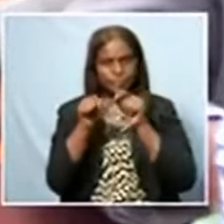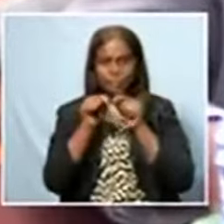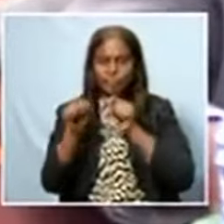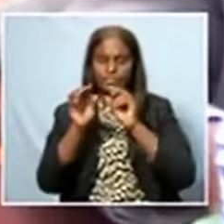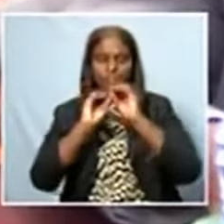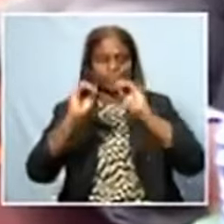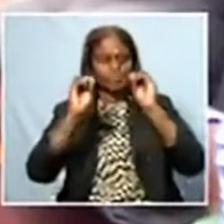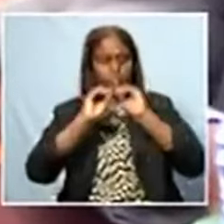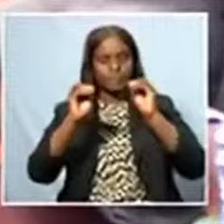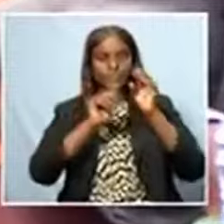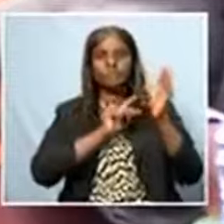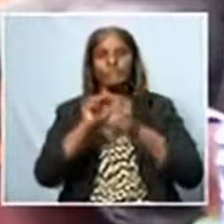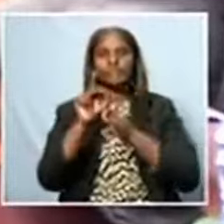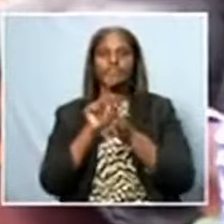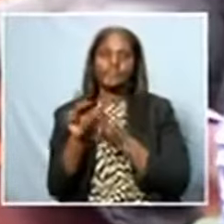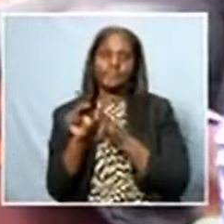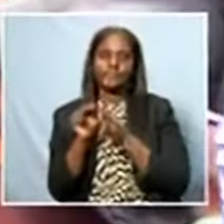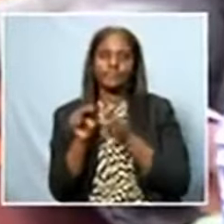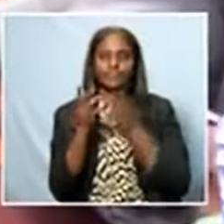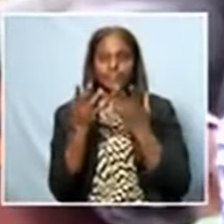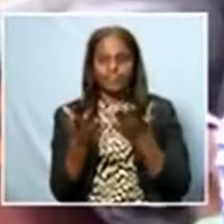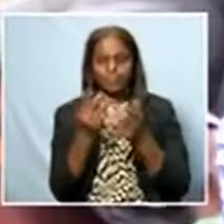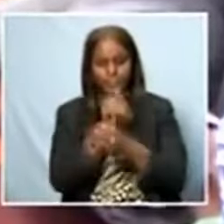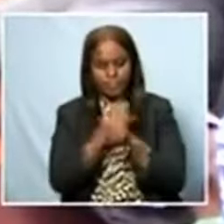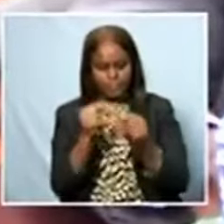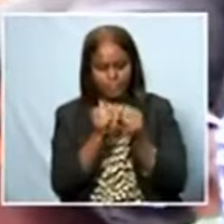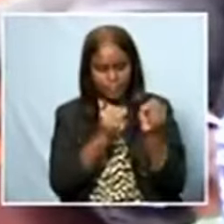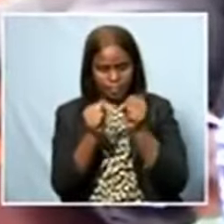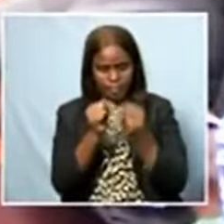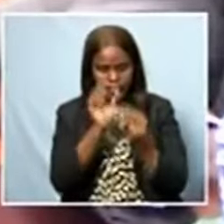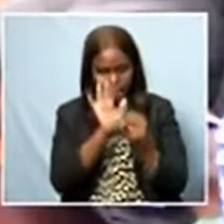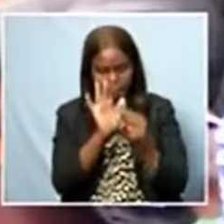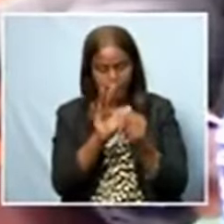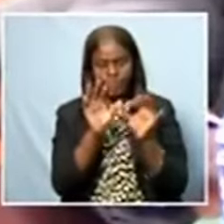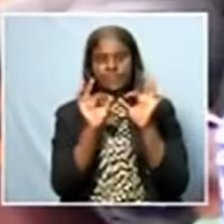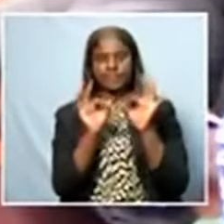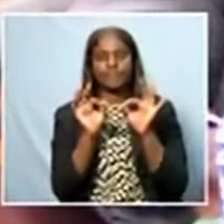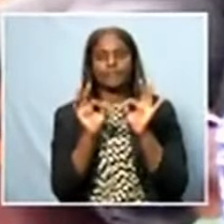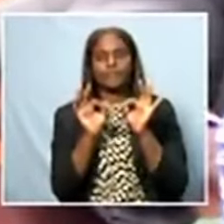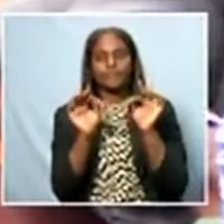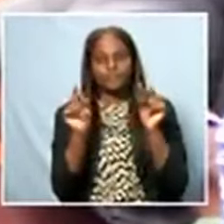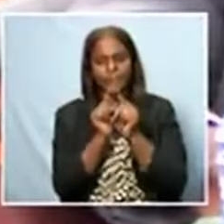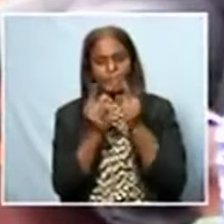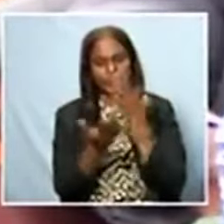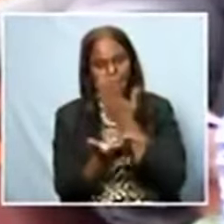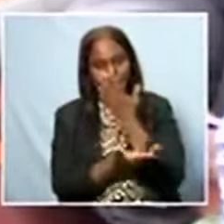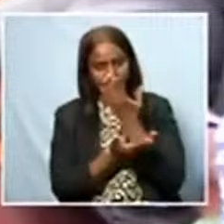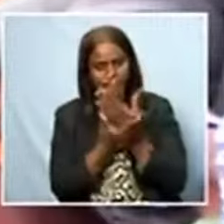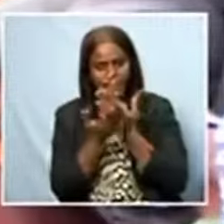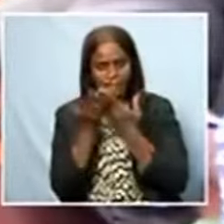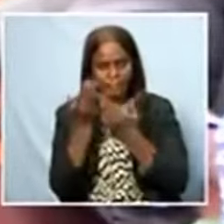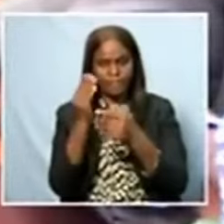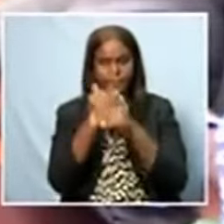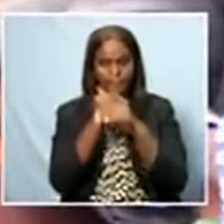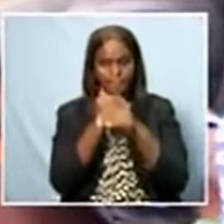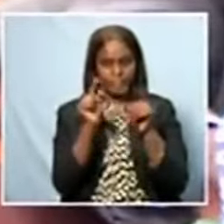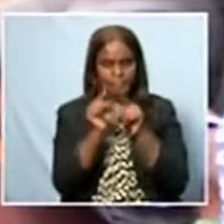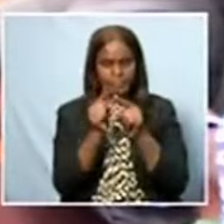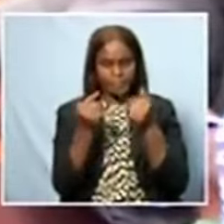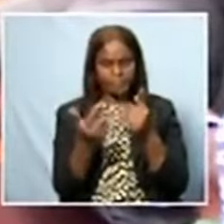teaching profession. By addressing systematic inefficiencies, improving professional standards,